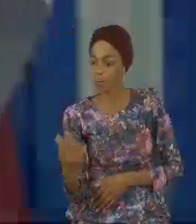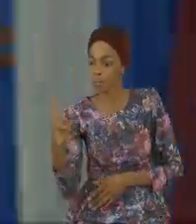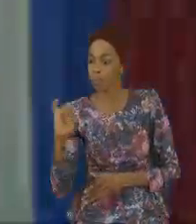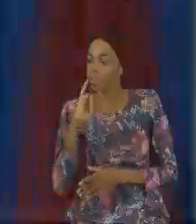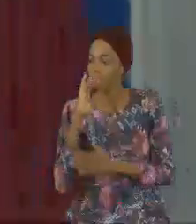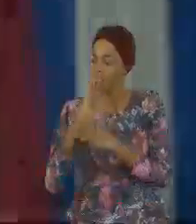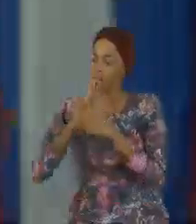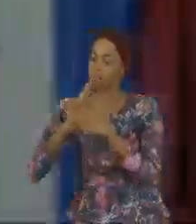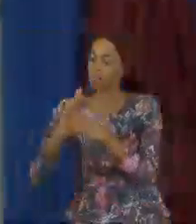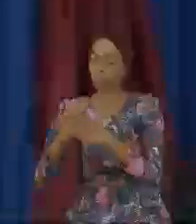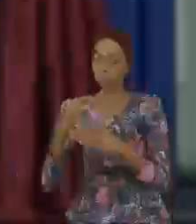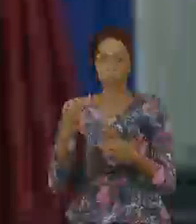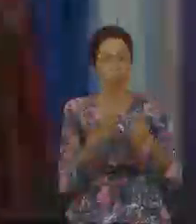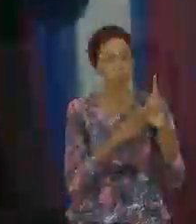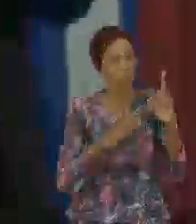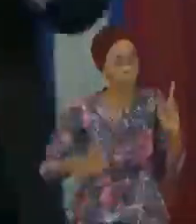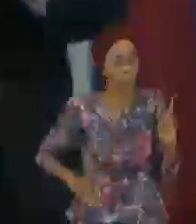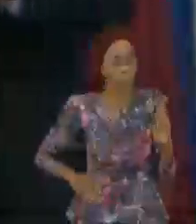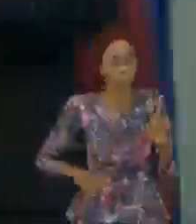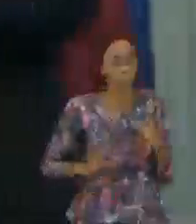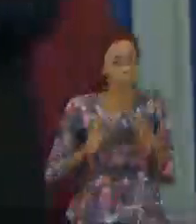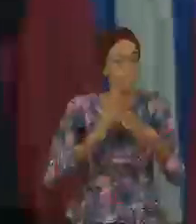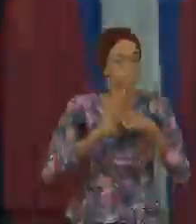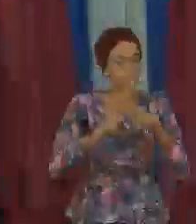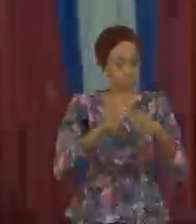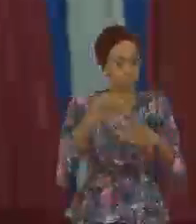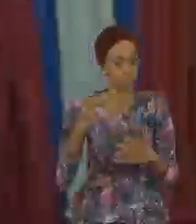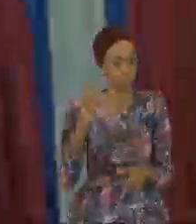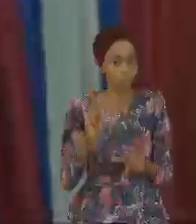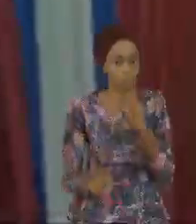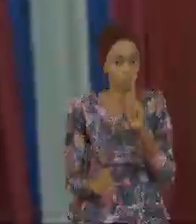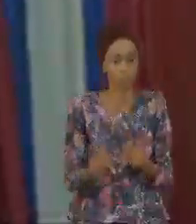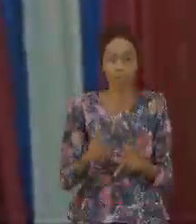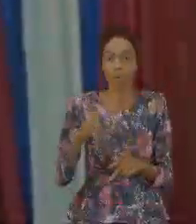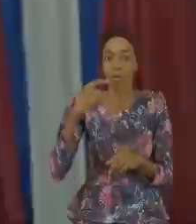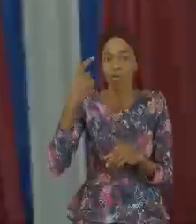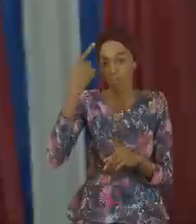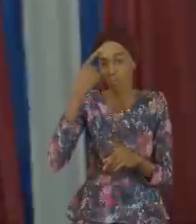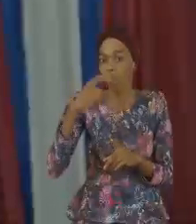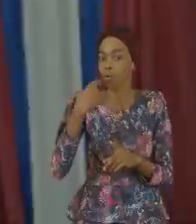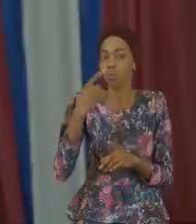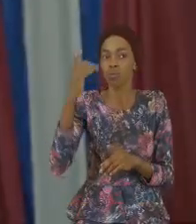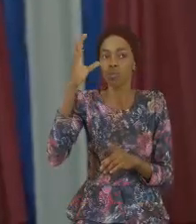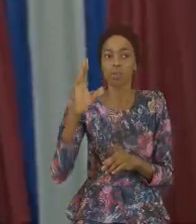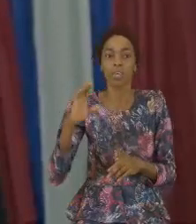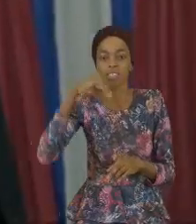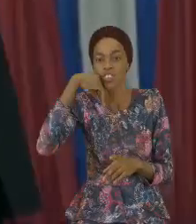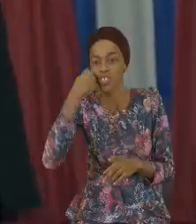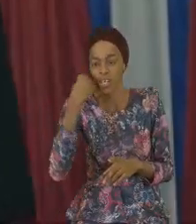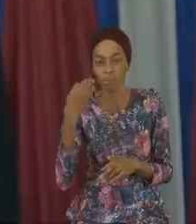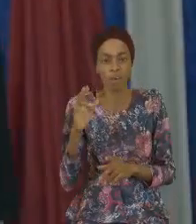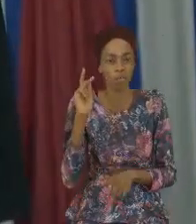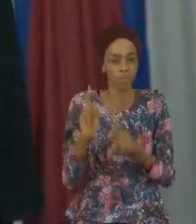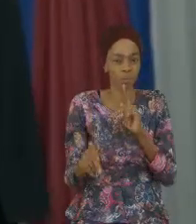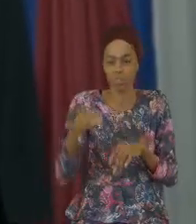of Christ, the reproach of the people from whom Christ is going to come, the